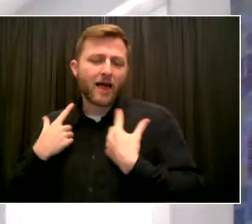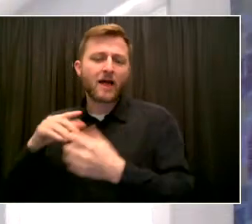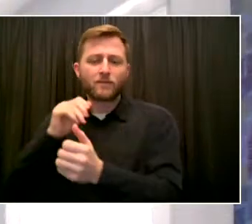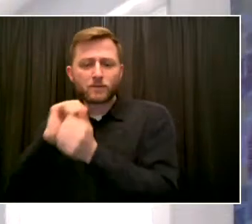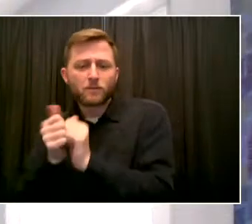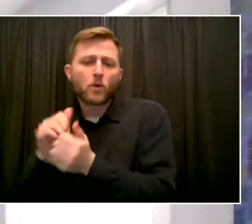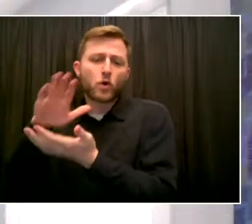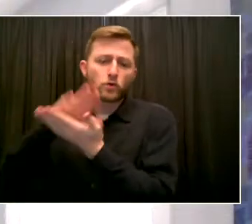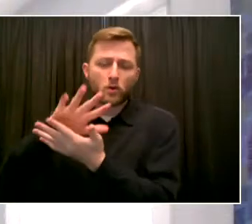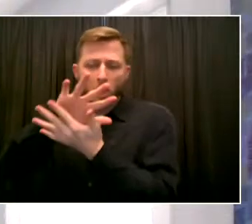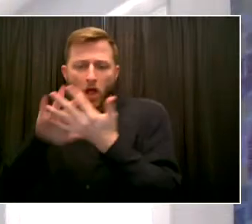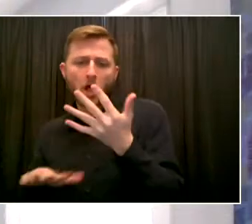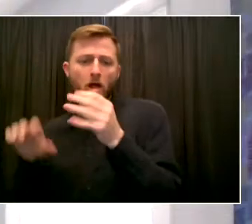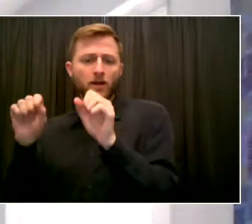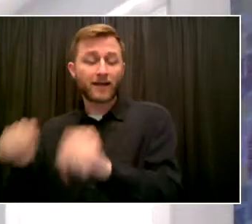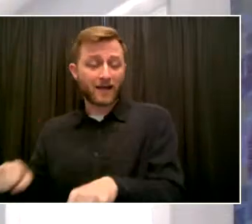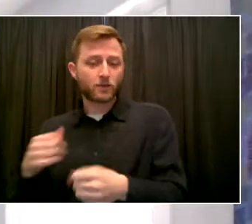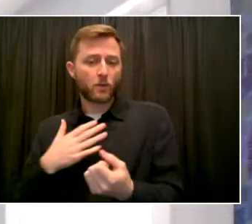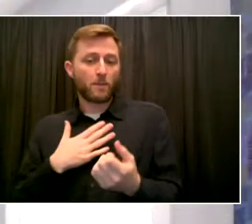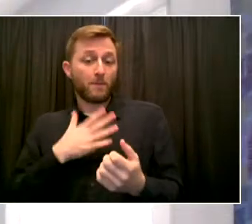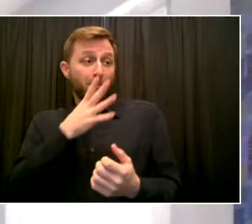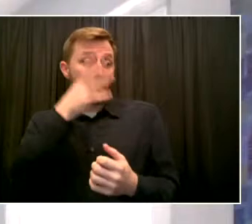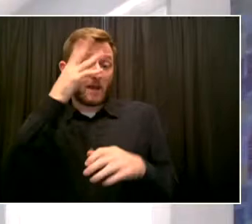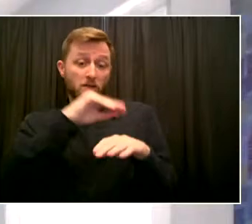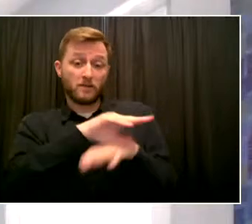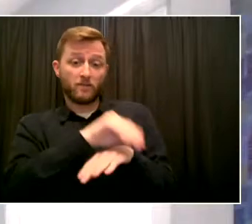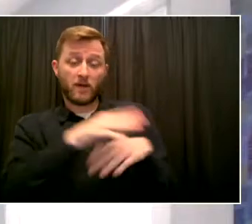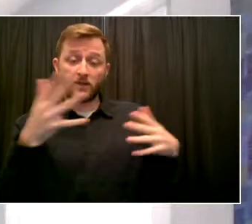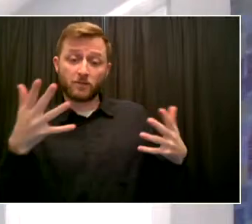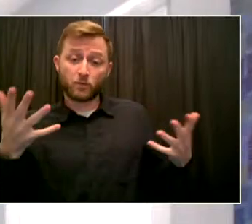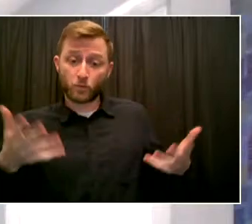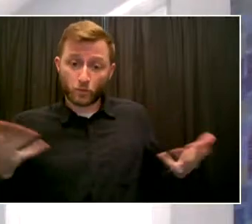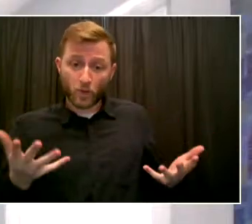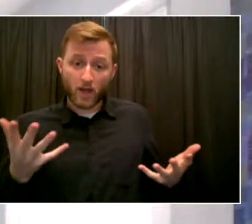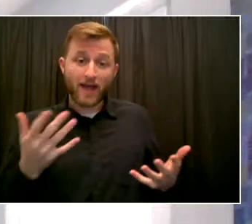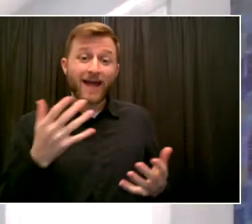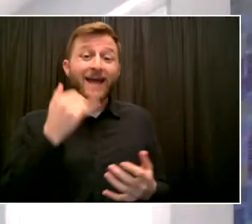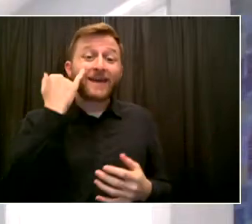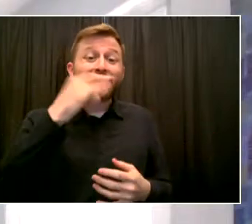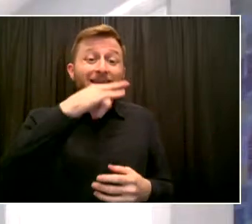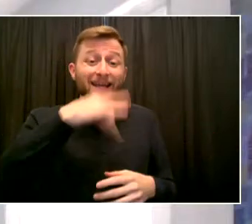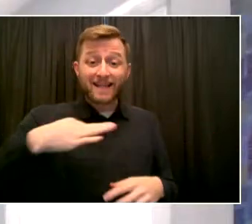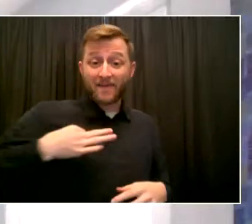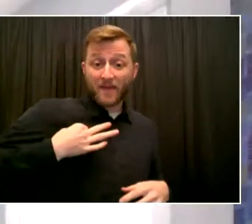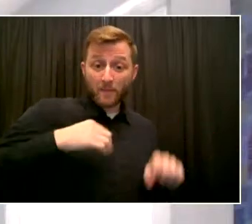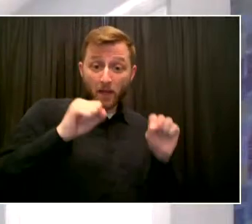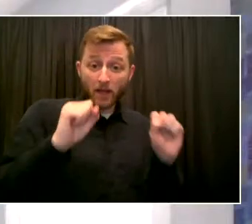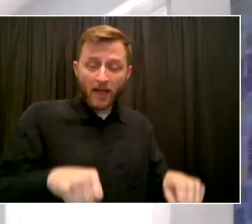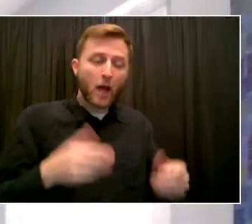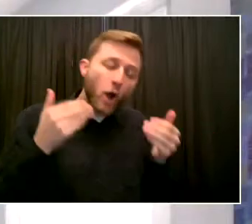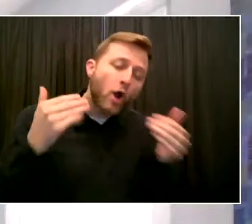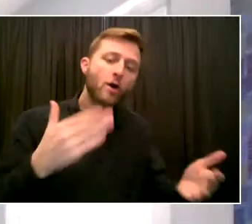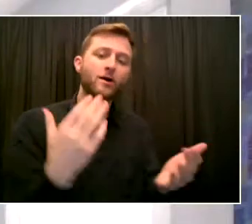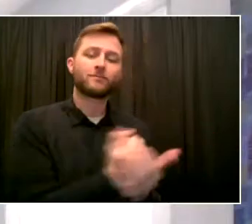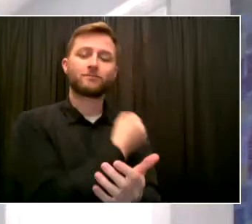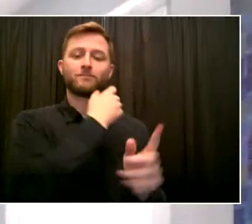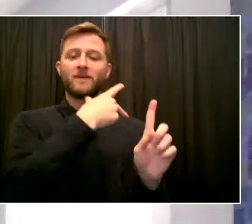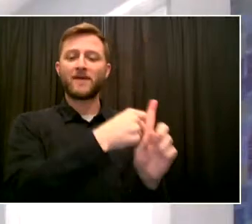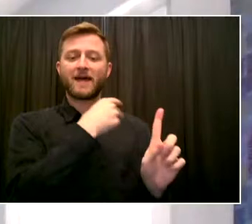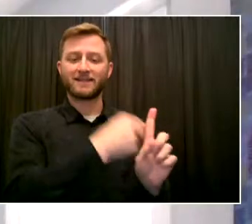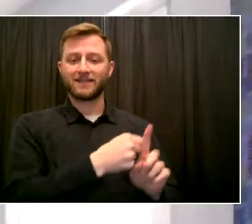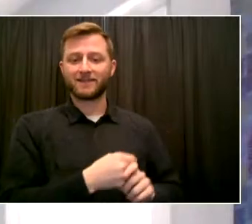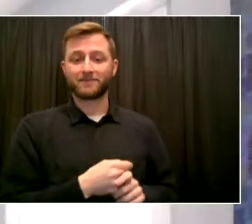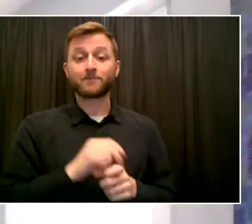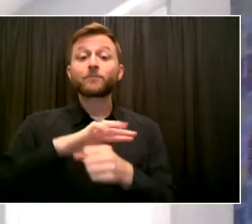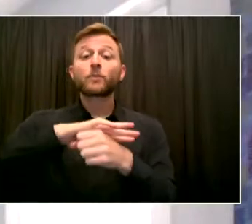well, to get their children the COVID vaccine as soon as they're eligible and as soon as it's available to them. The COVID-19